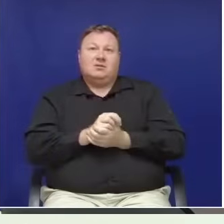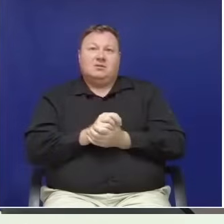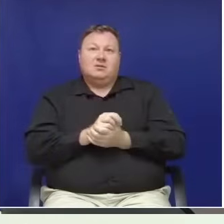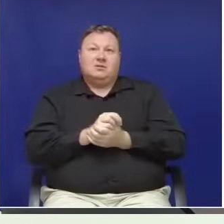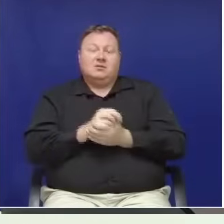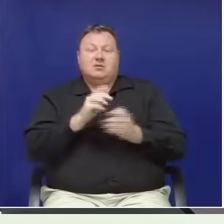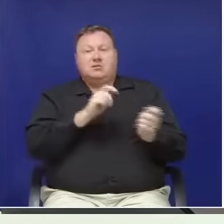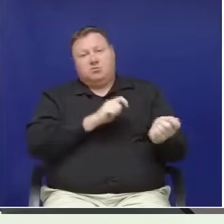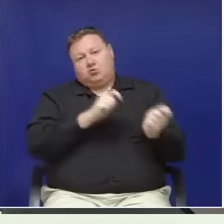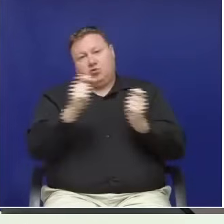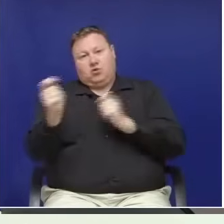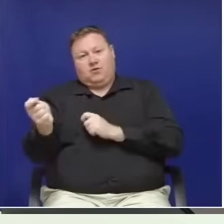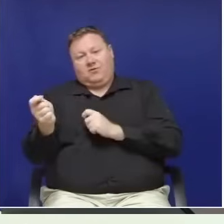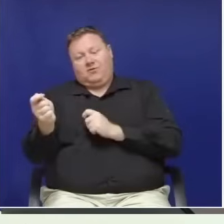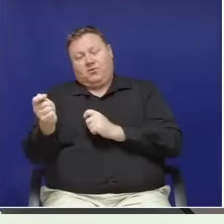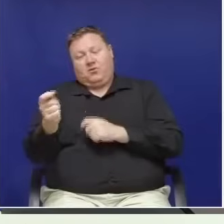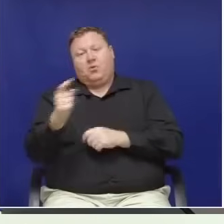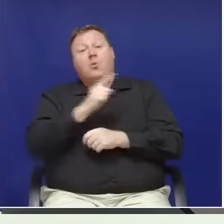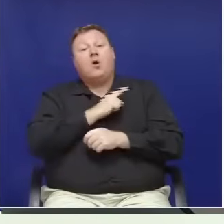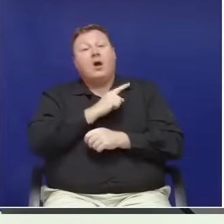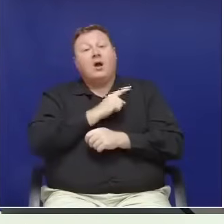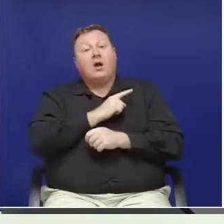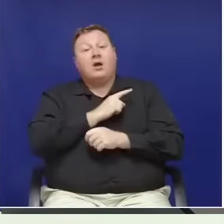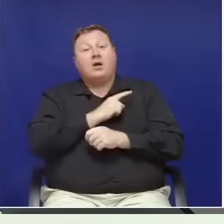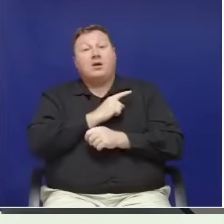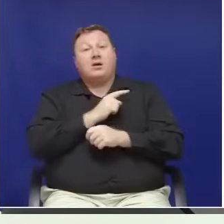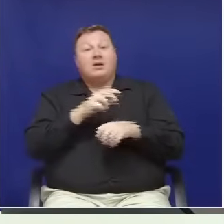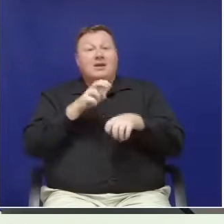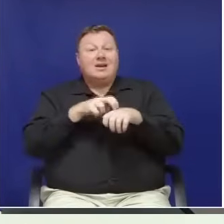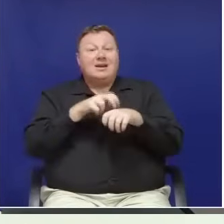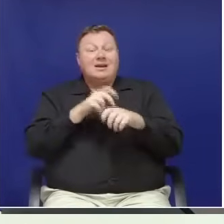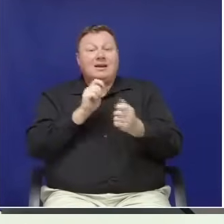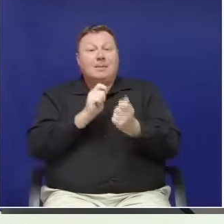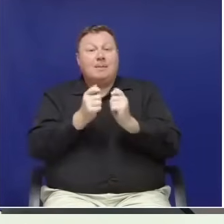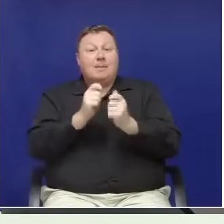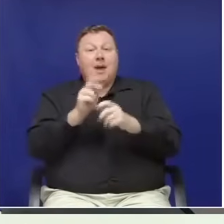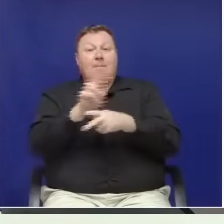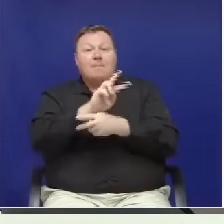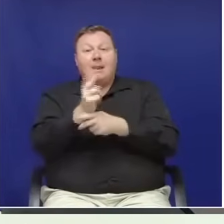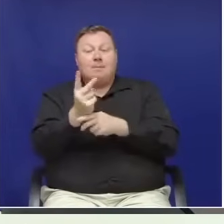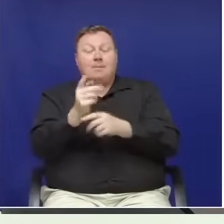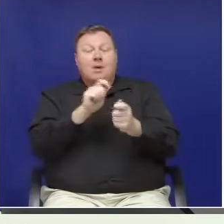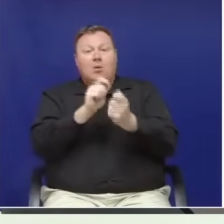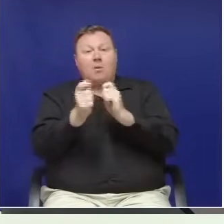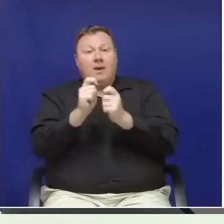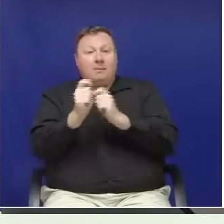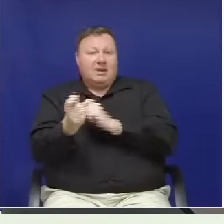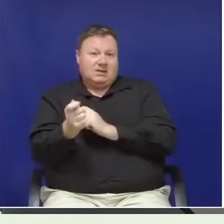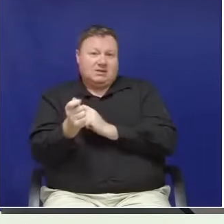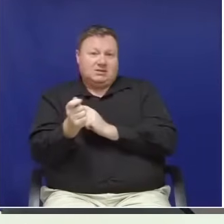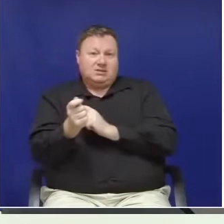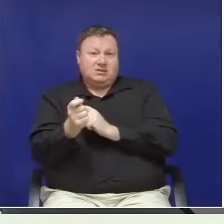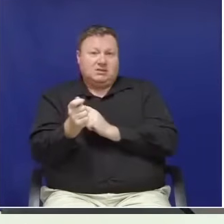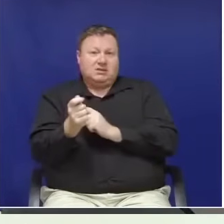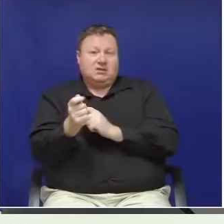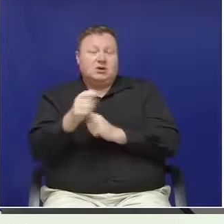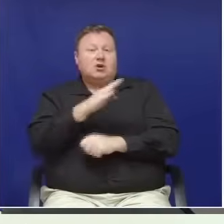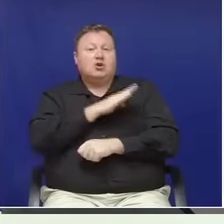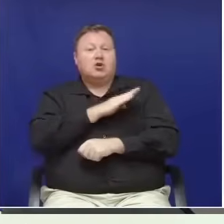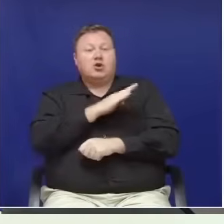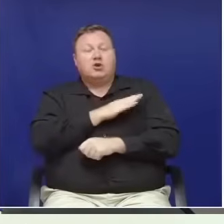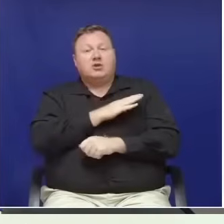this transfer, because we need an amendment in terms of the